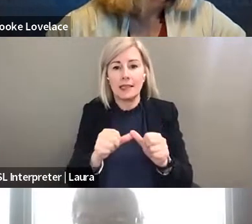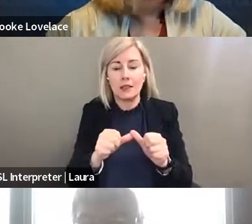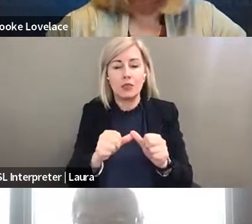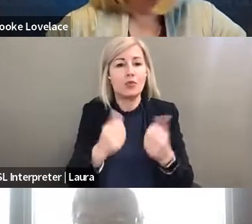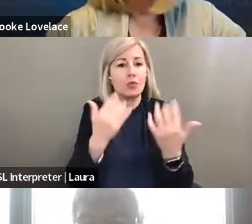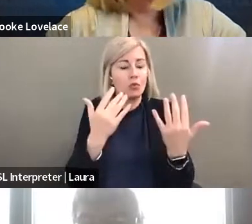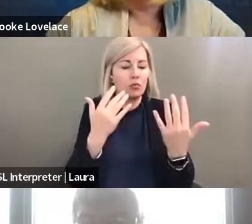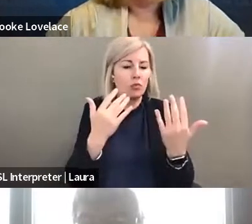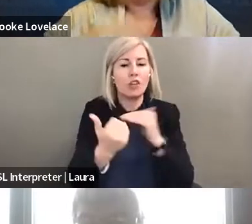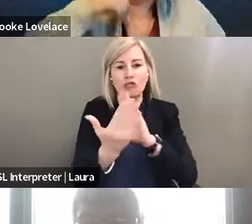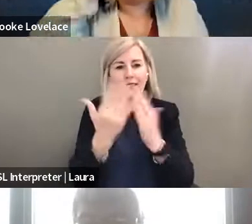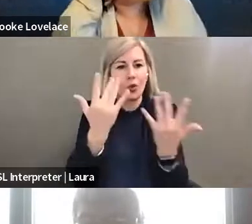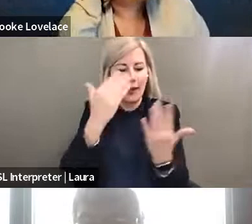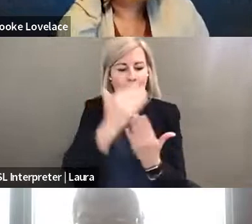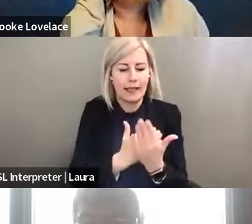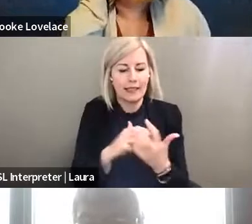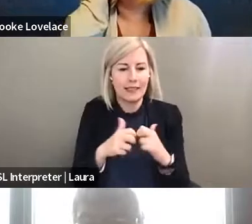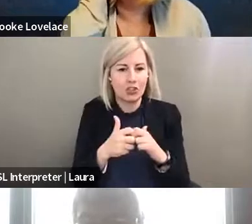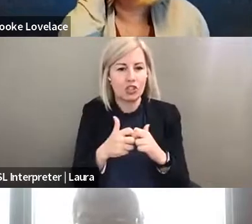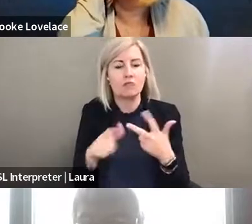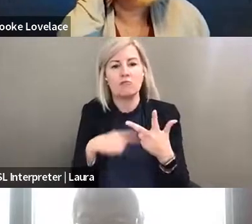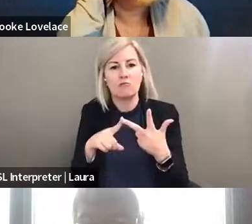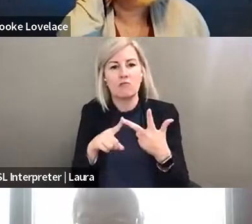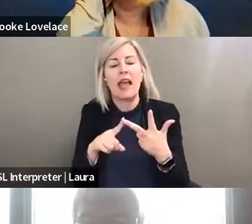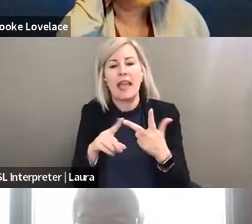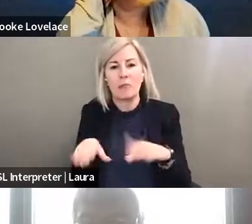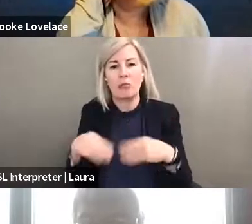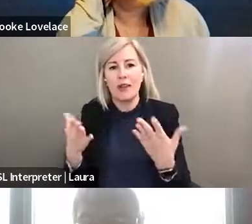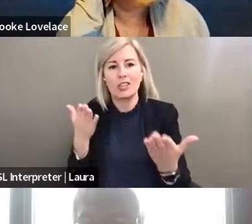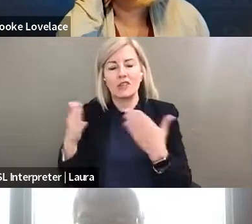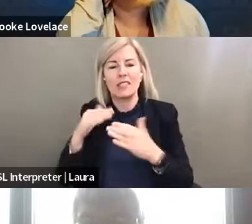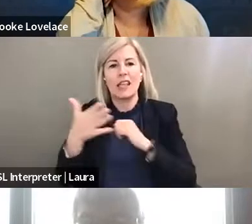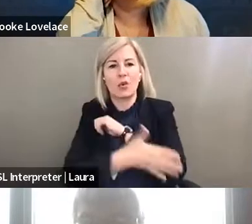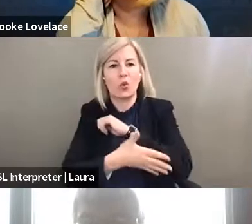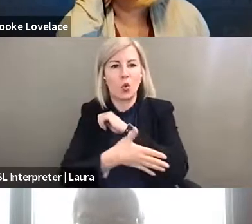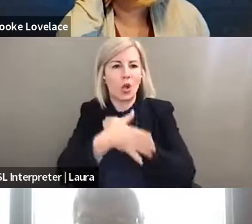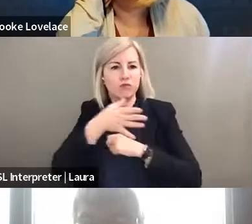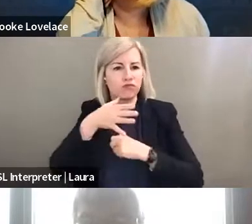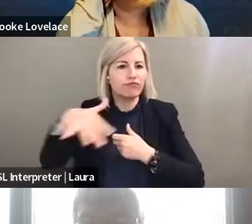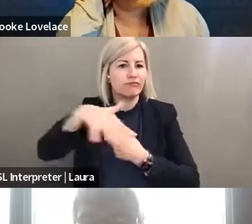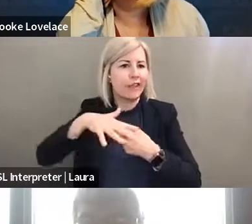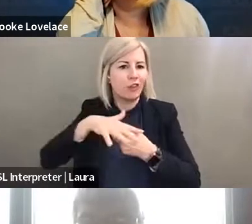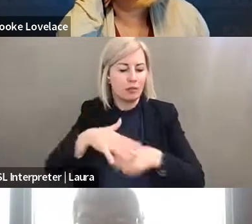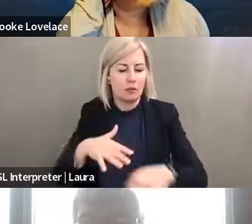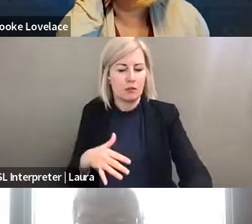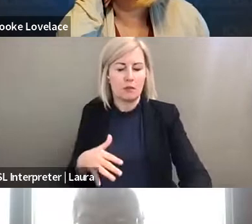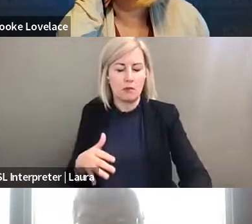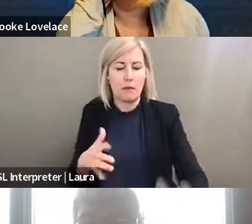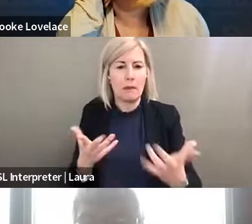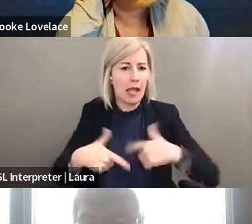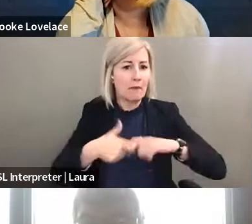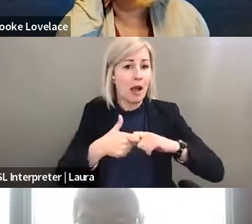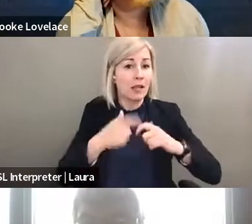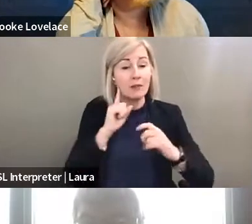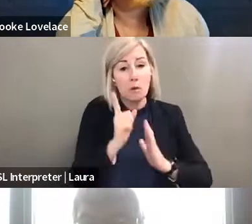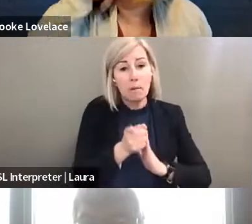list issues, and then continue to provide services in the rural areas. So those are kind of how I'm seeing it. We're going to maybe pause for a second and celebrate